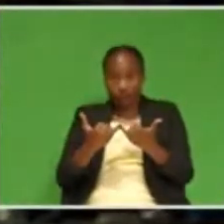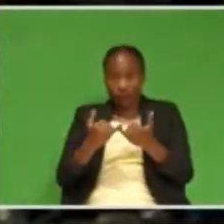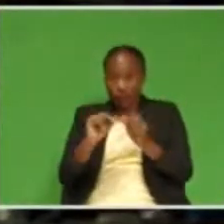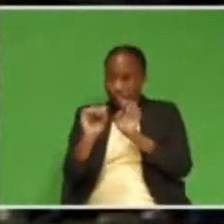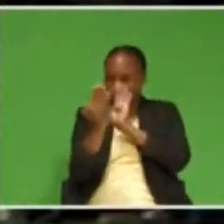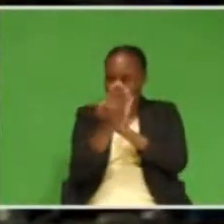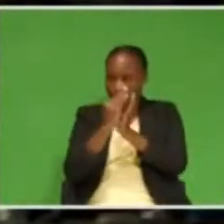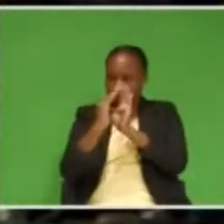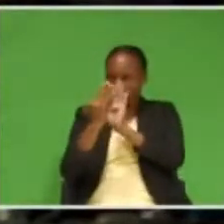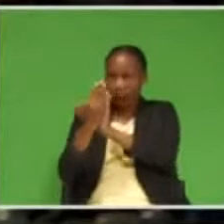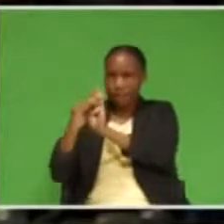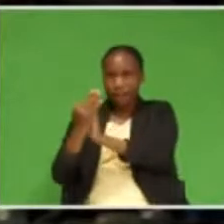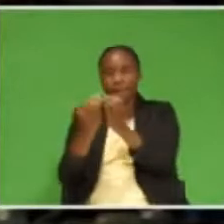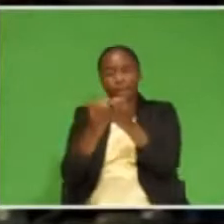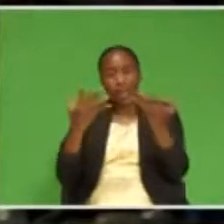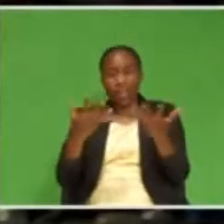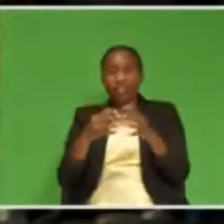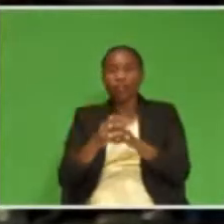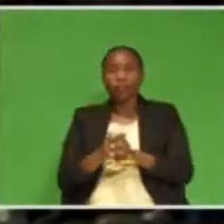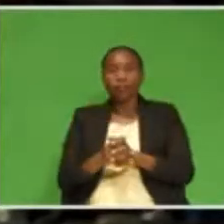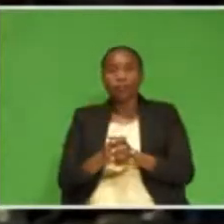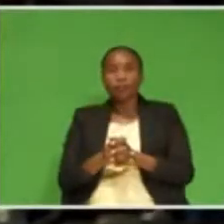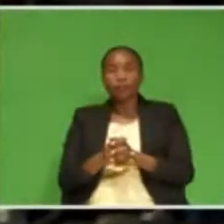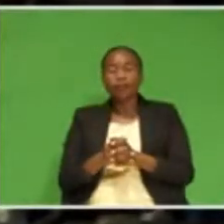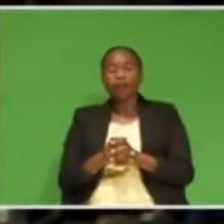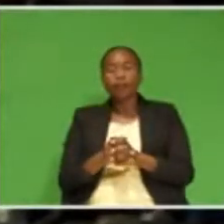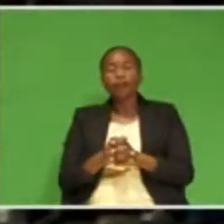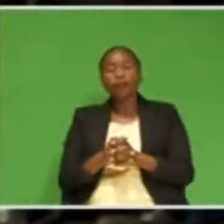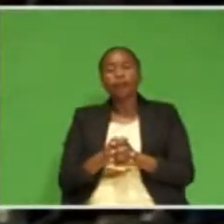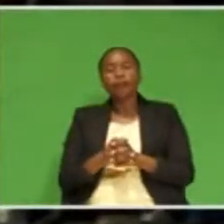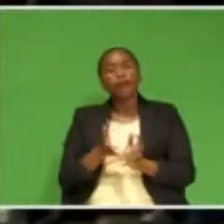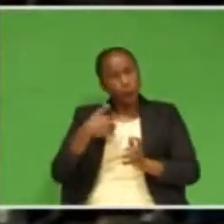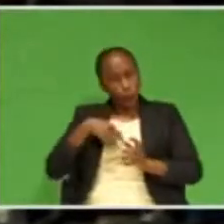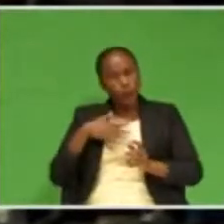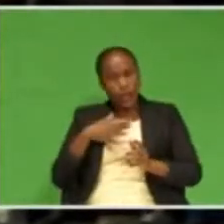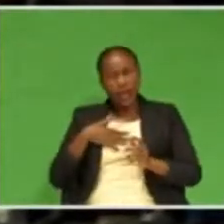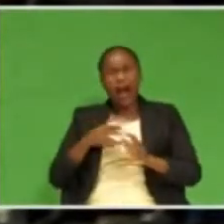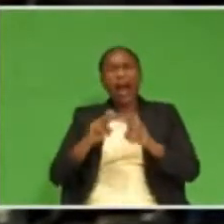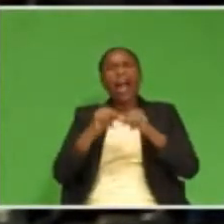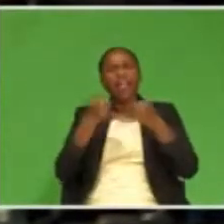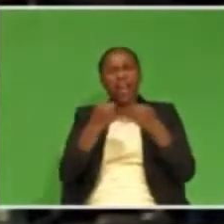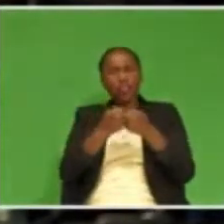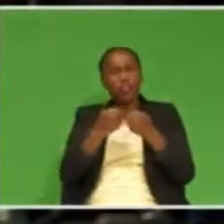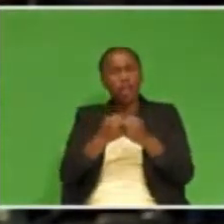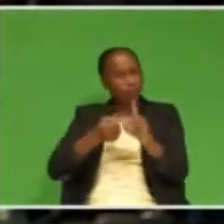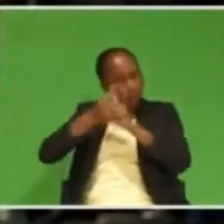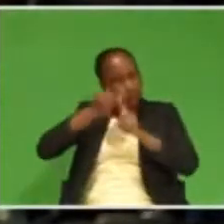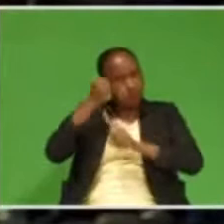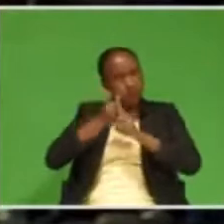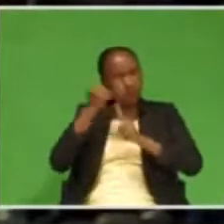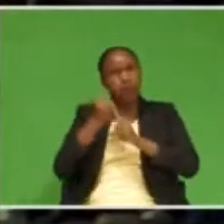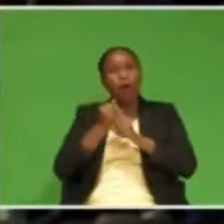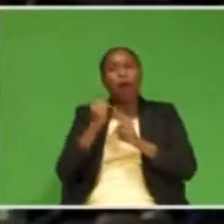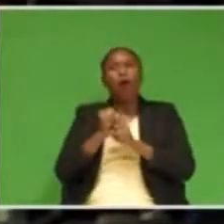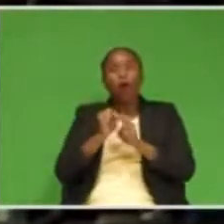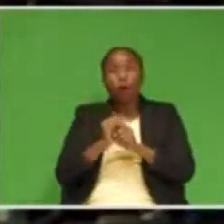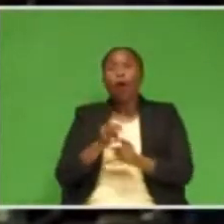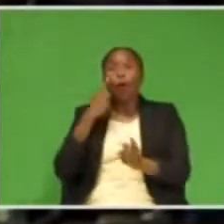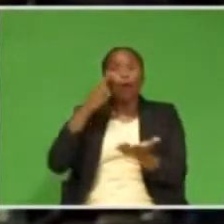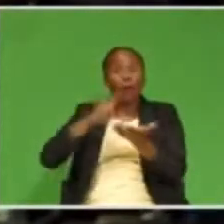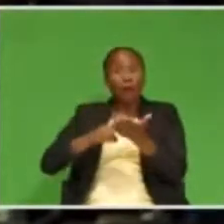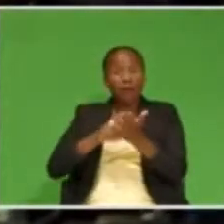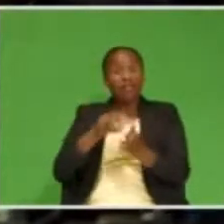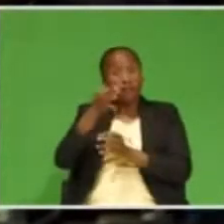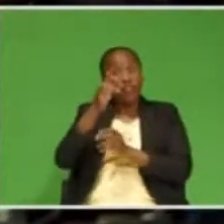Before, we are also a nation striving to fulfill the promise of our future. When we took